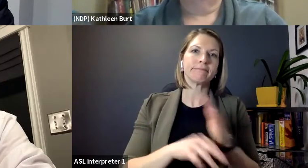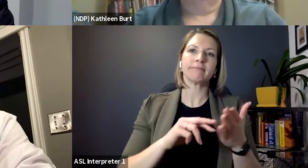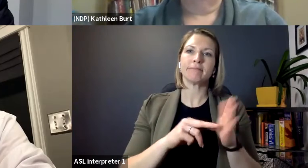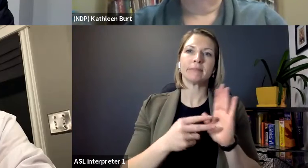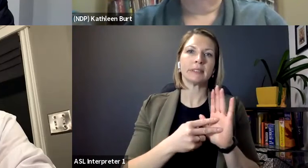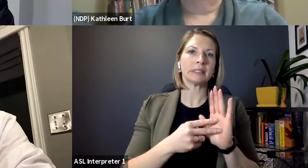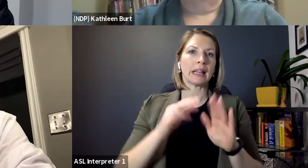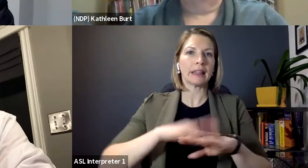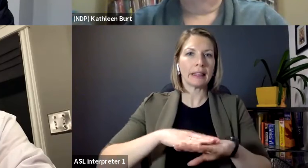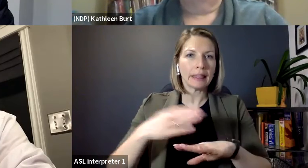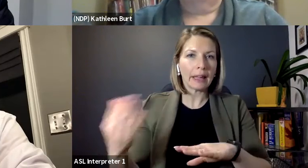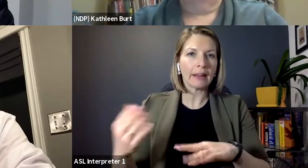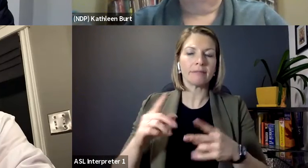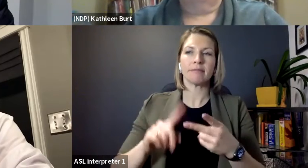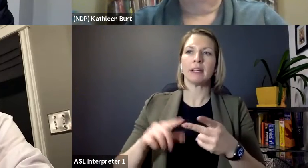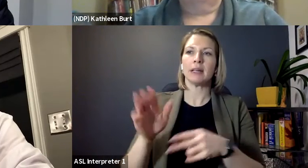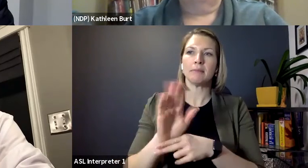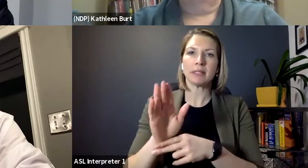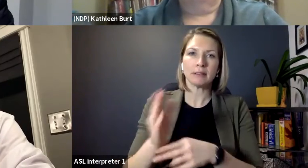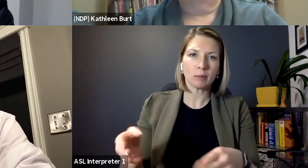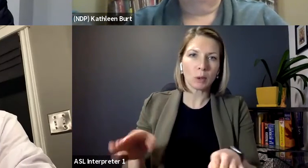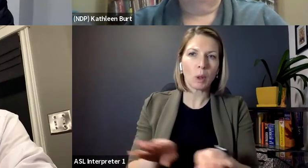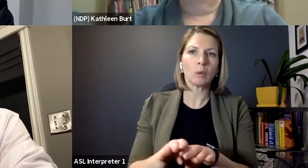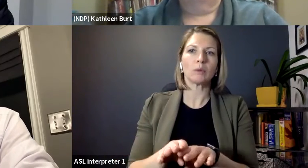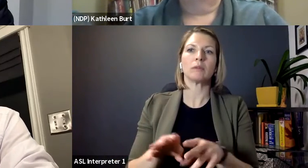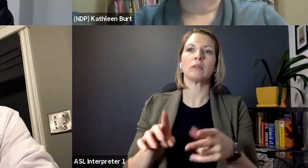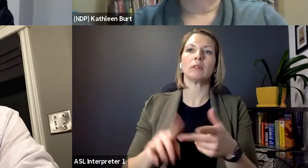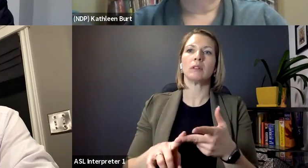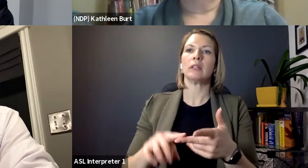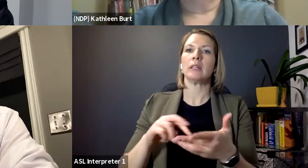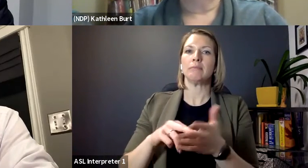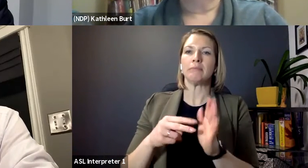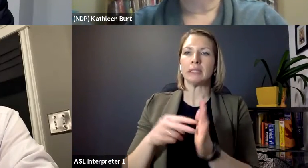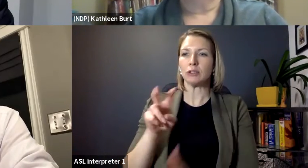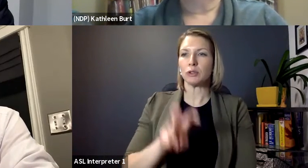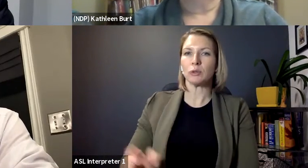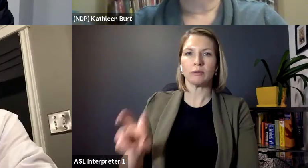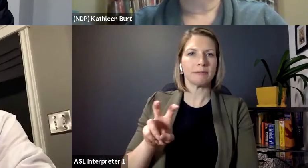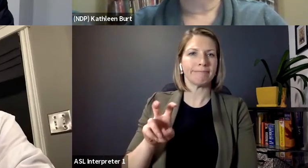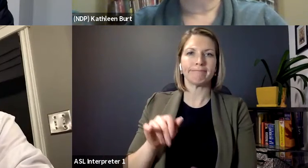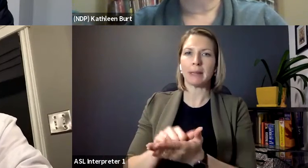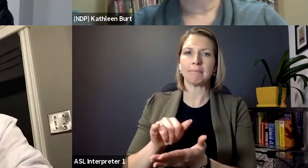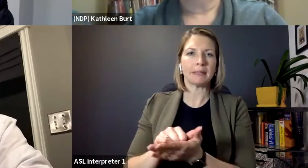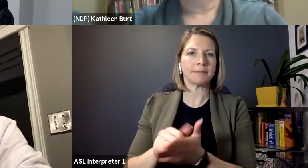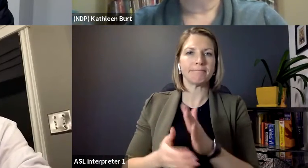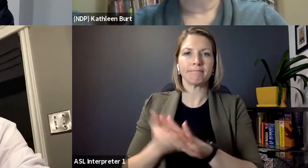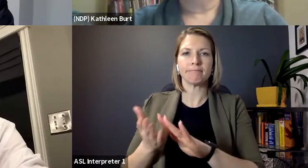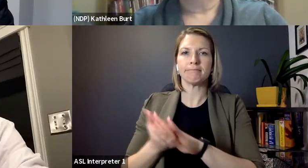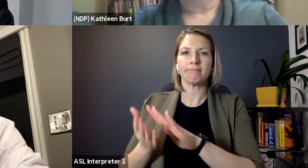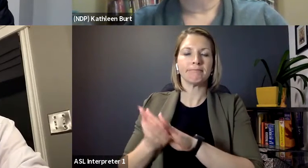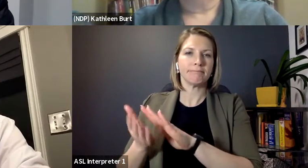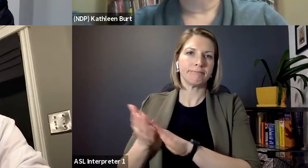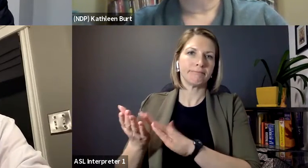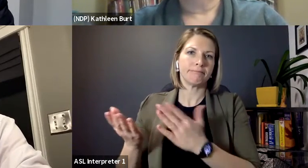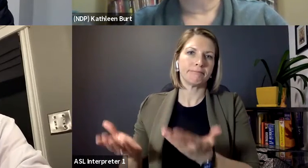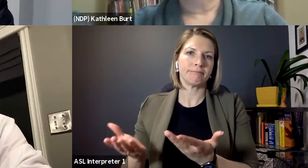levels, business closures, and continued financial strain to tourism businesses and the people those businesses employ. What will